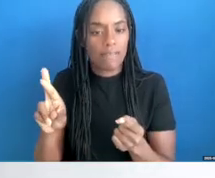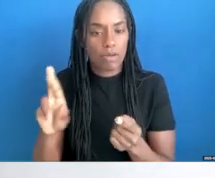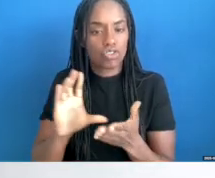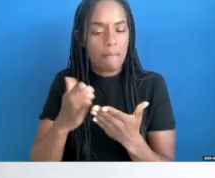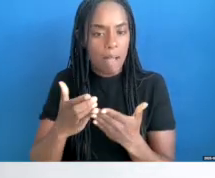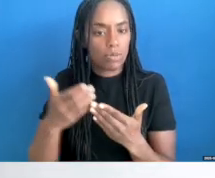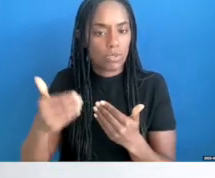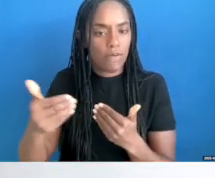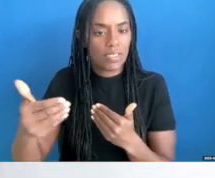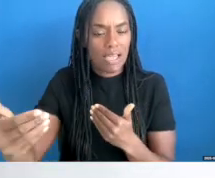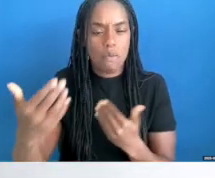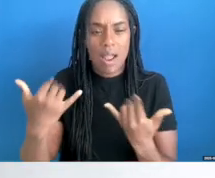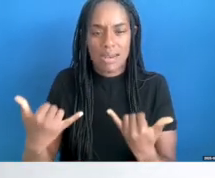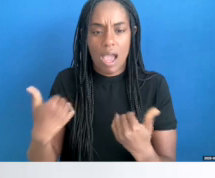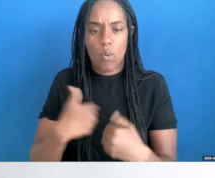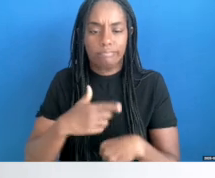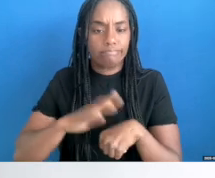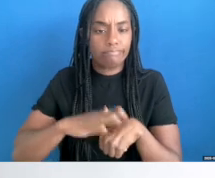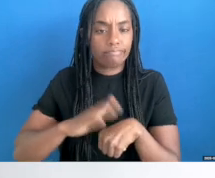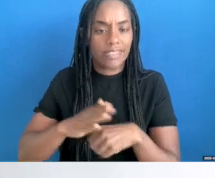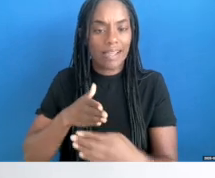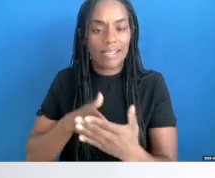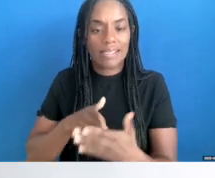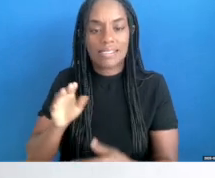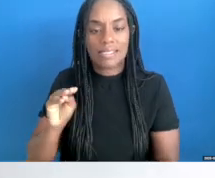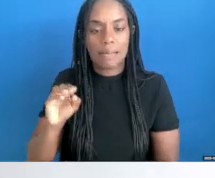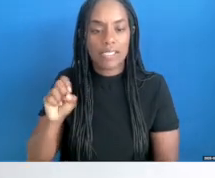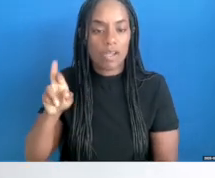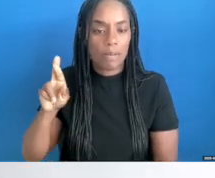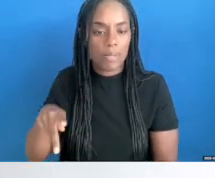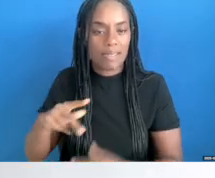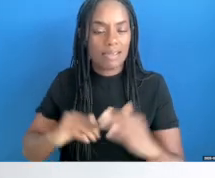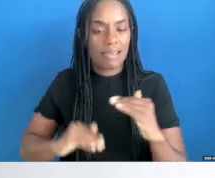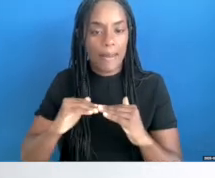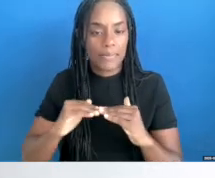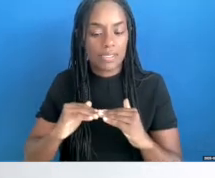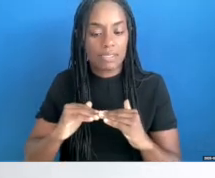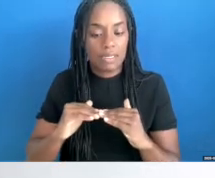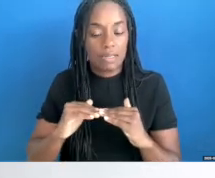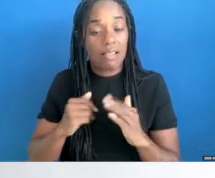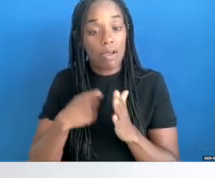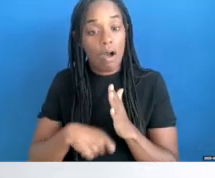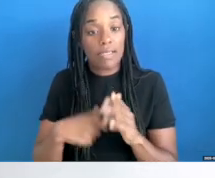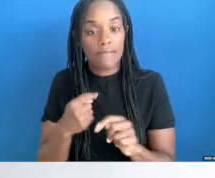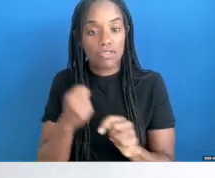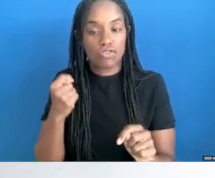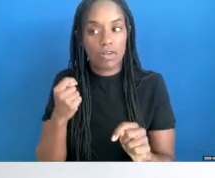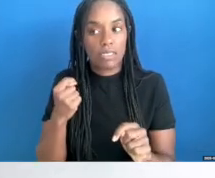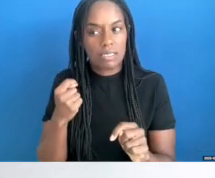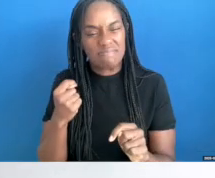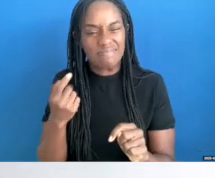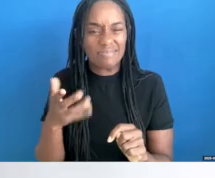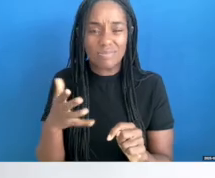right now we would caution against MSRP caps. The cost of these trucks is